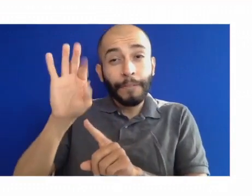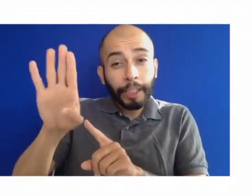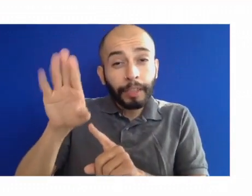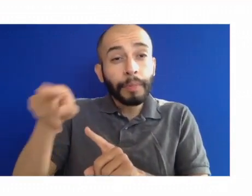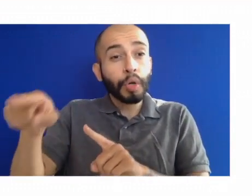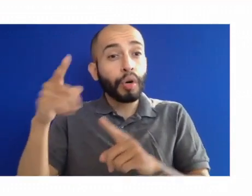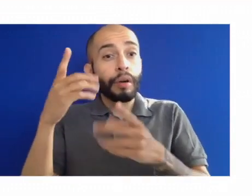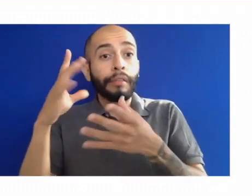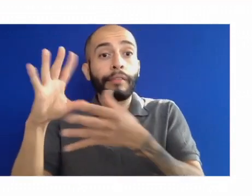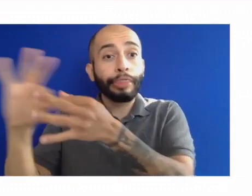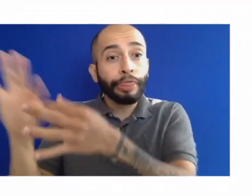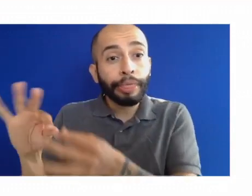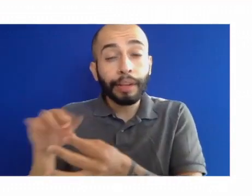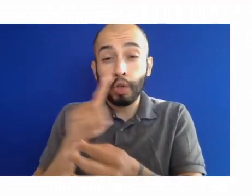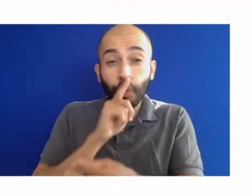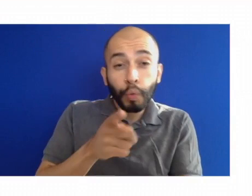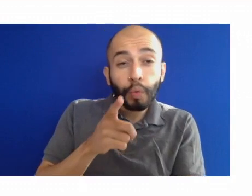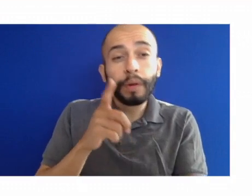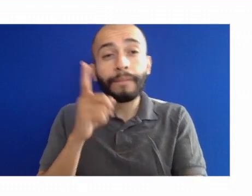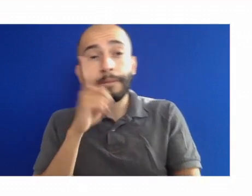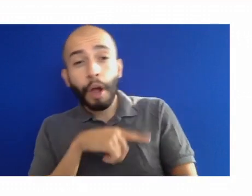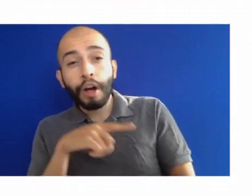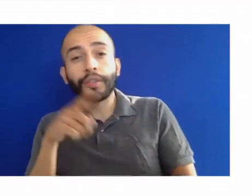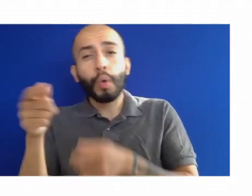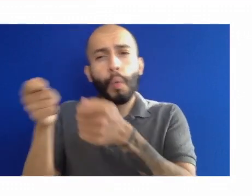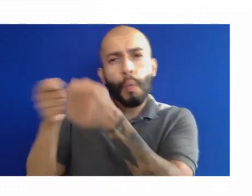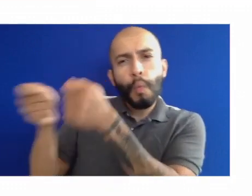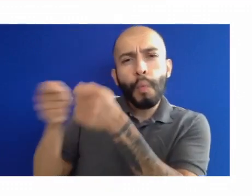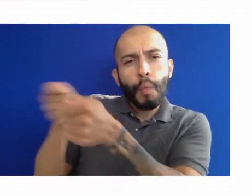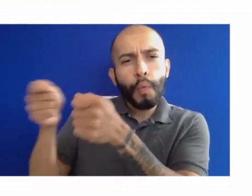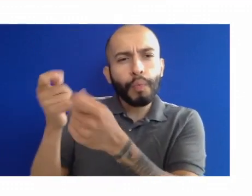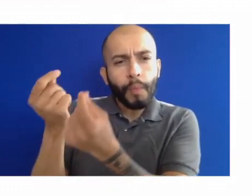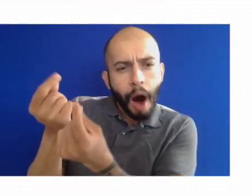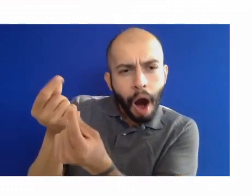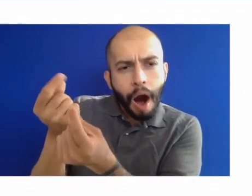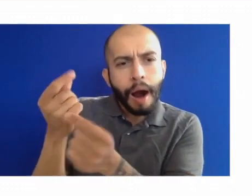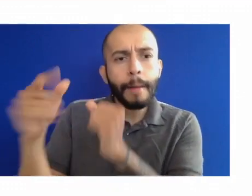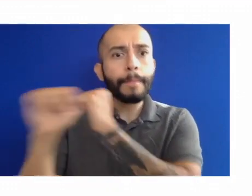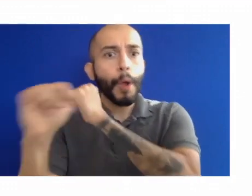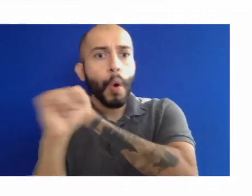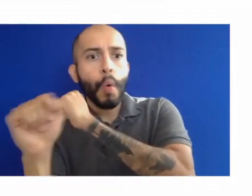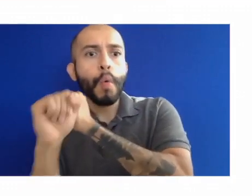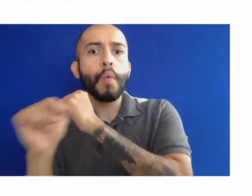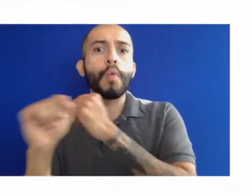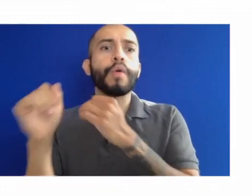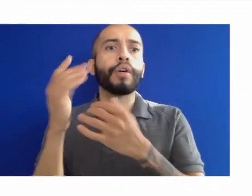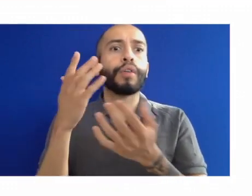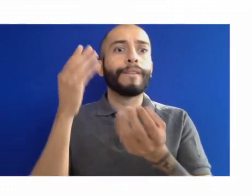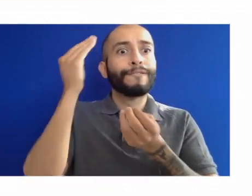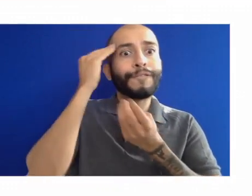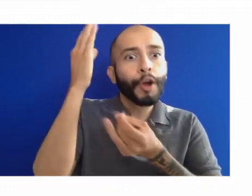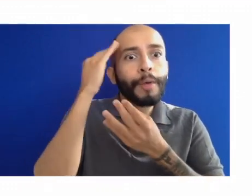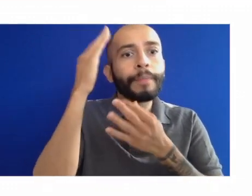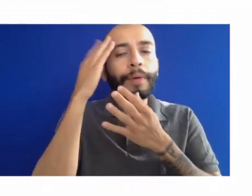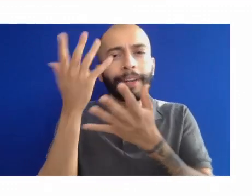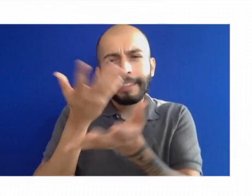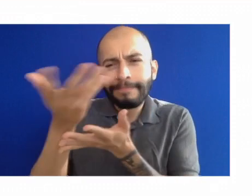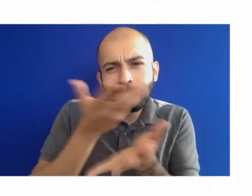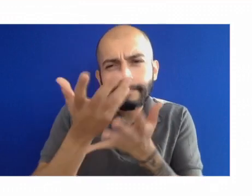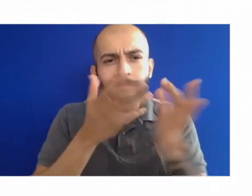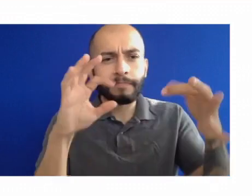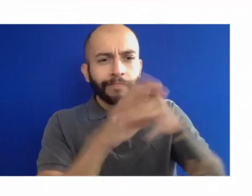information, working with public health. And here, this third pillar, resilience, I think that is really at the heart of what we're talking about